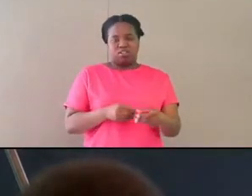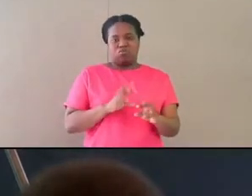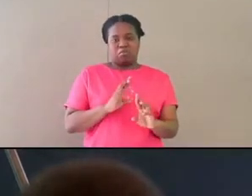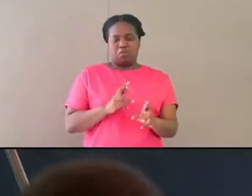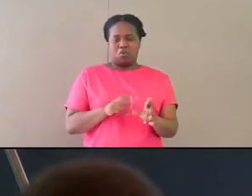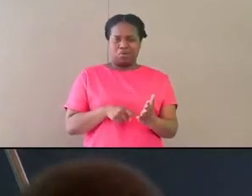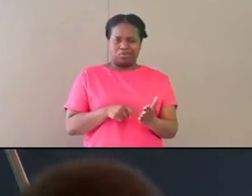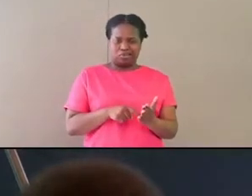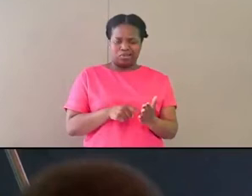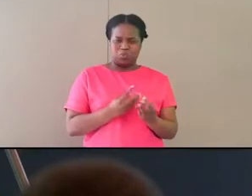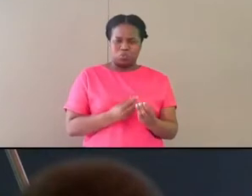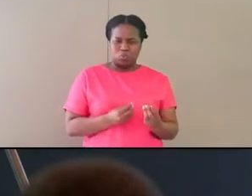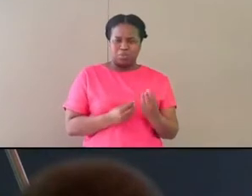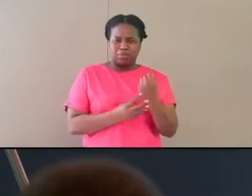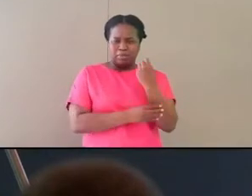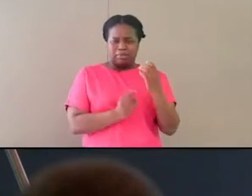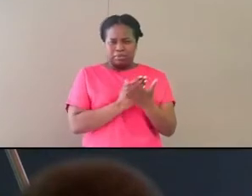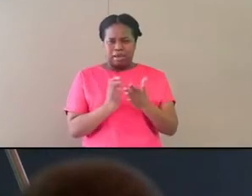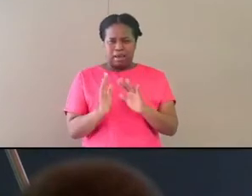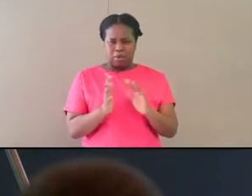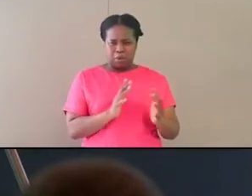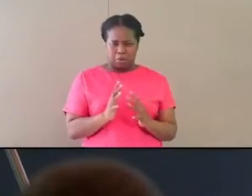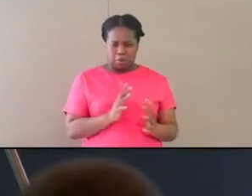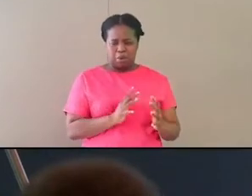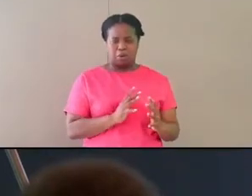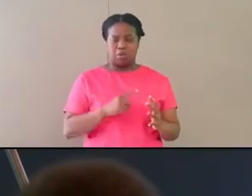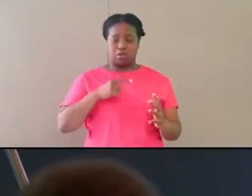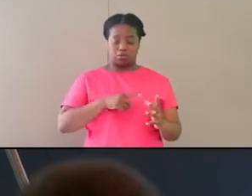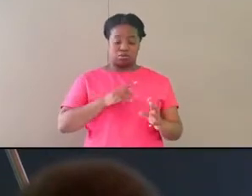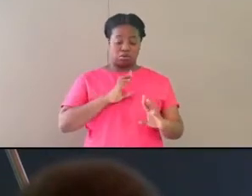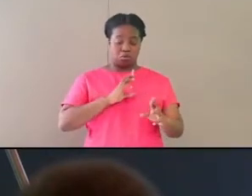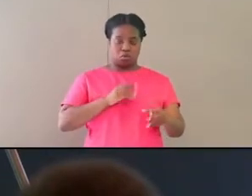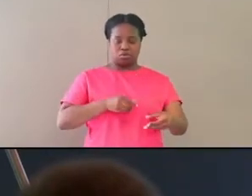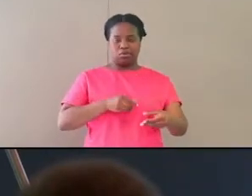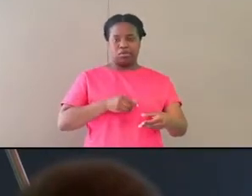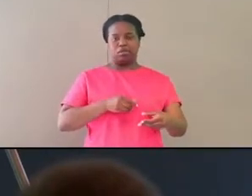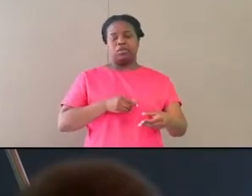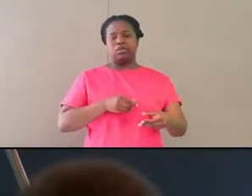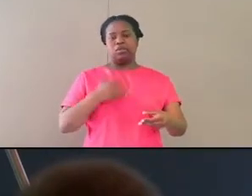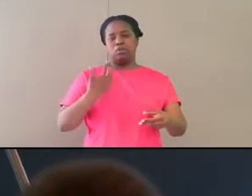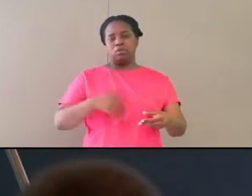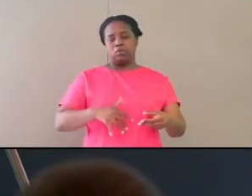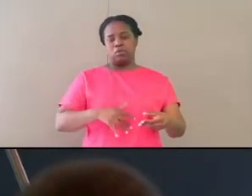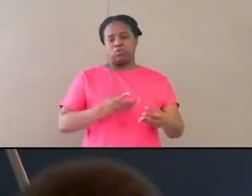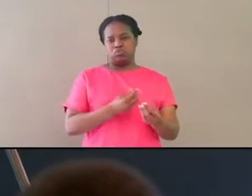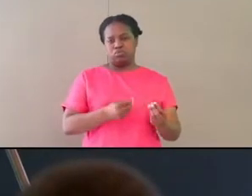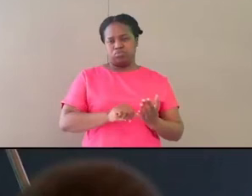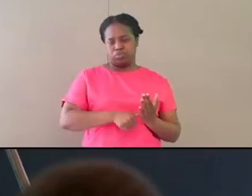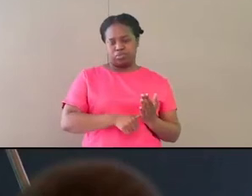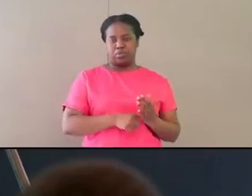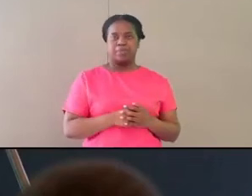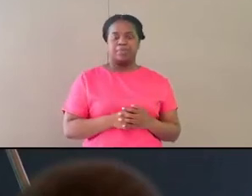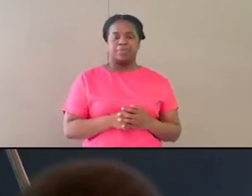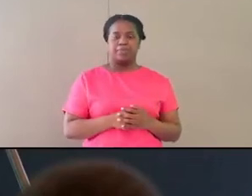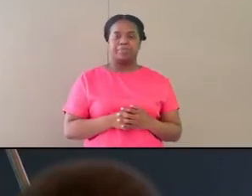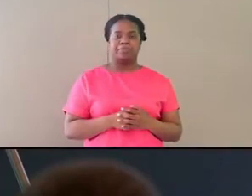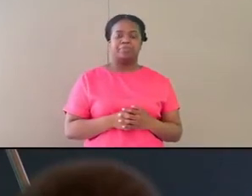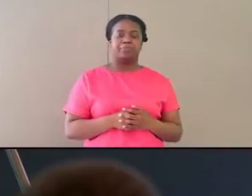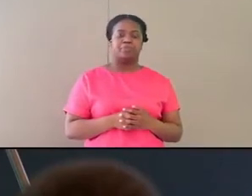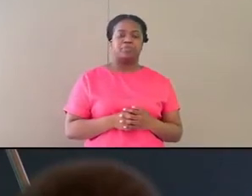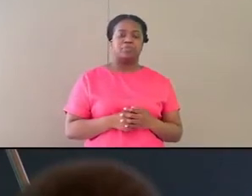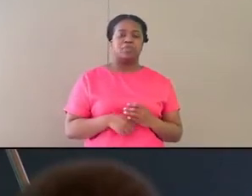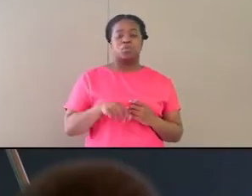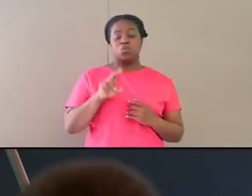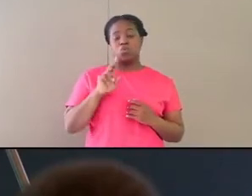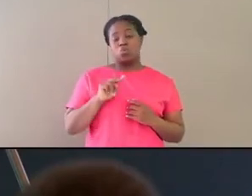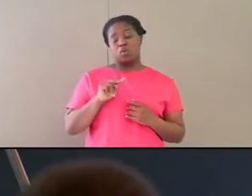insightful report on child poverty and the child support grant the United Nations